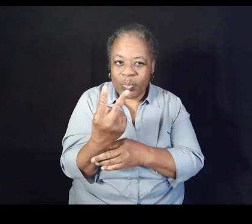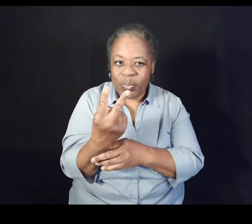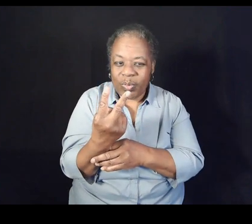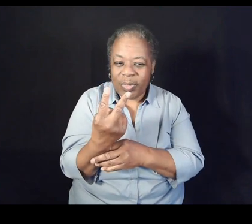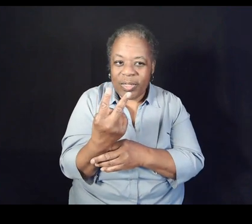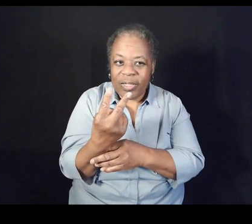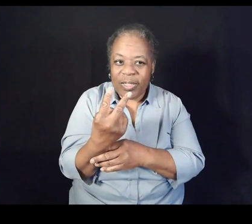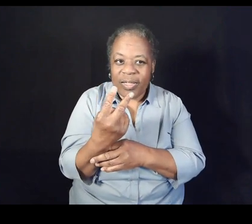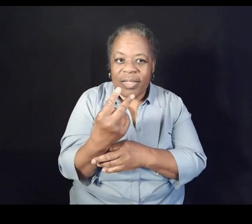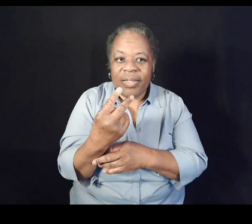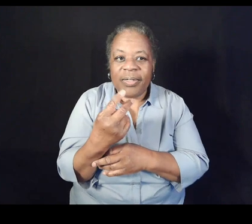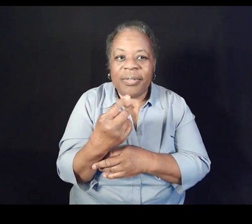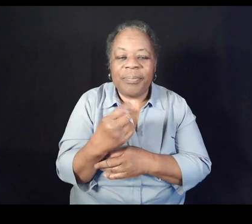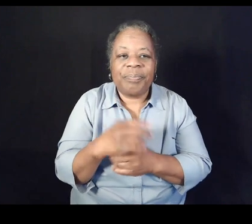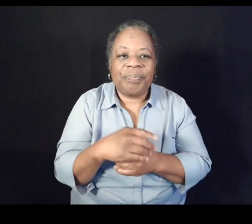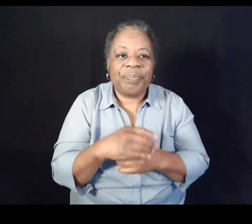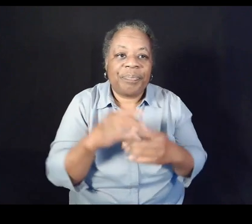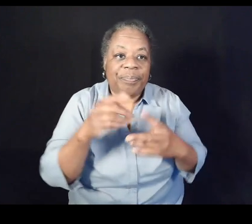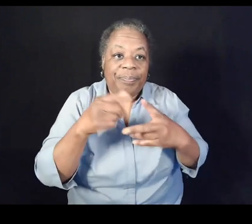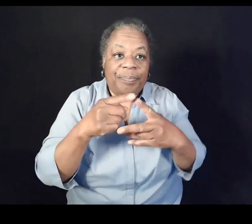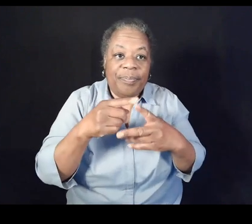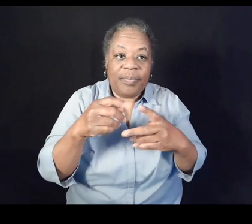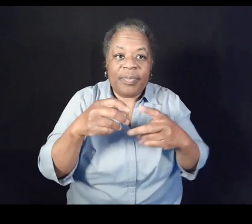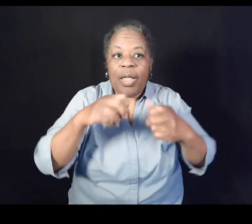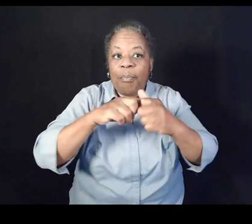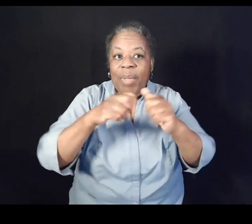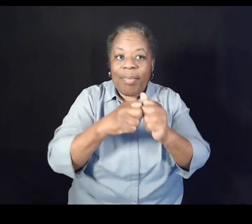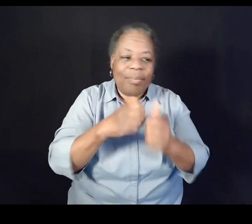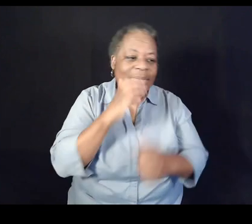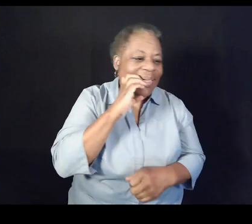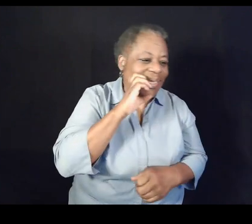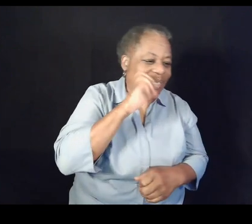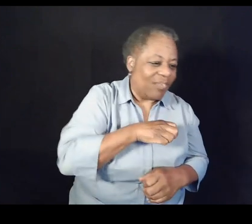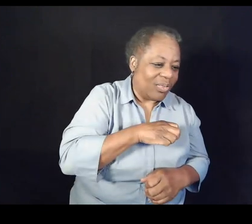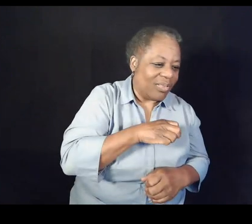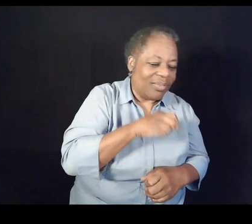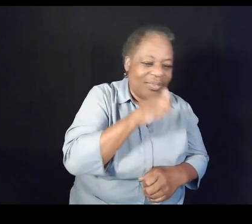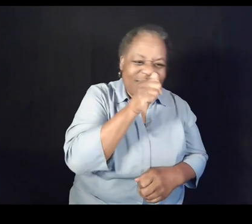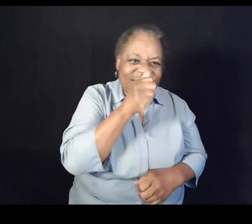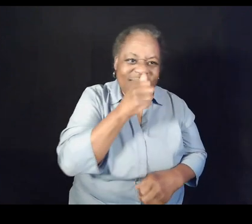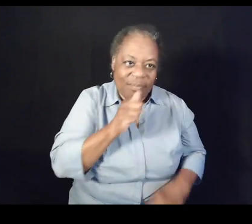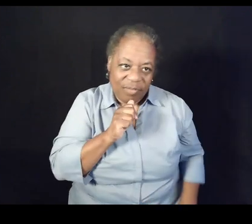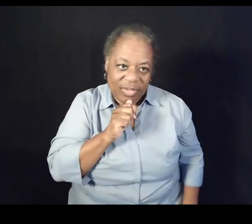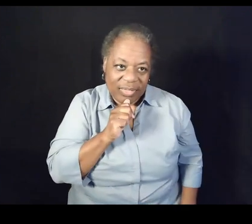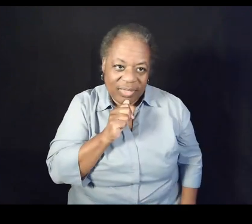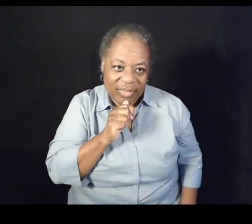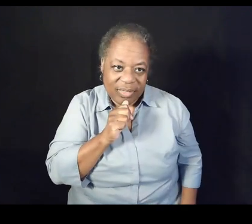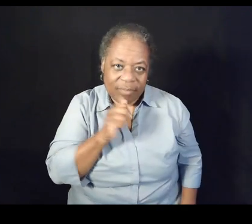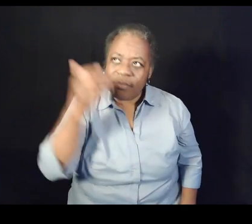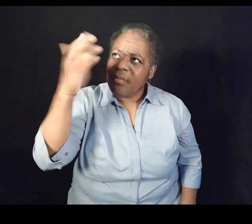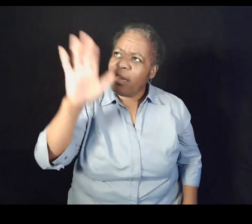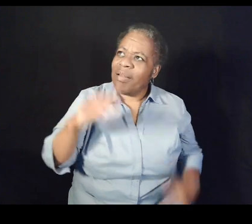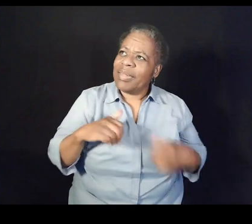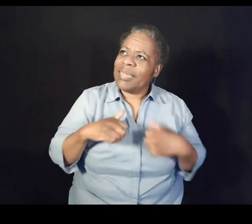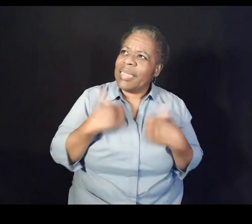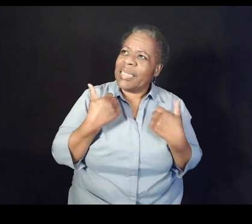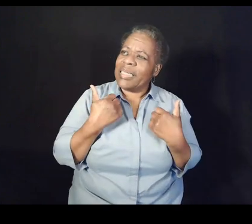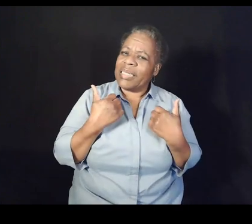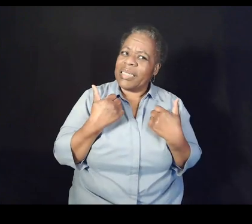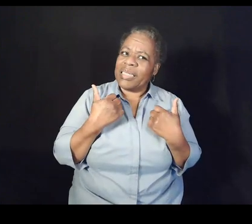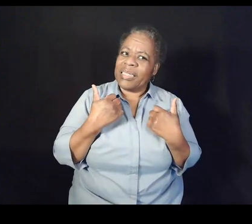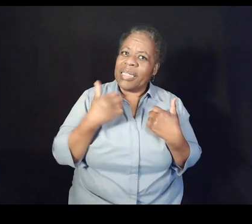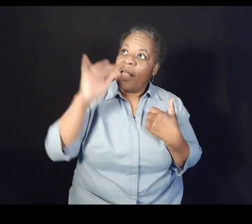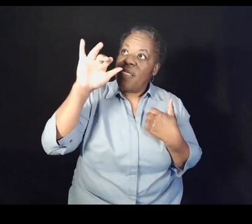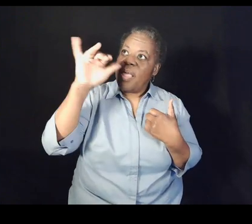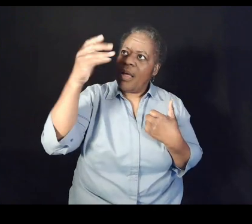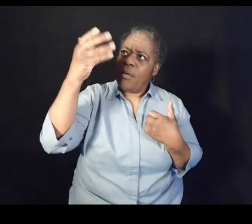The first is the problem of evil and suffering. If God exists, and that God loves